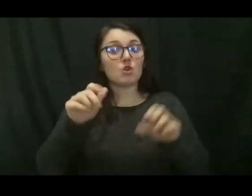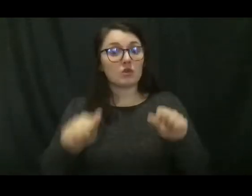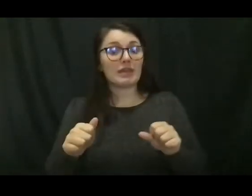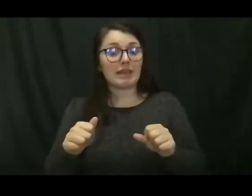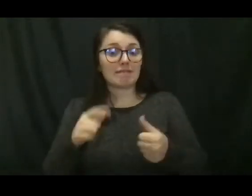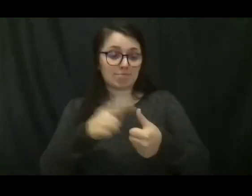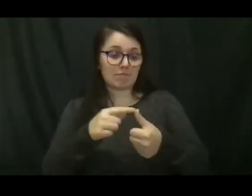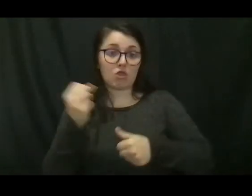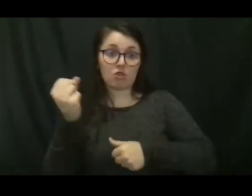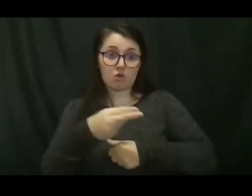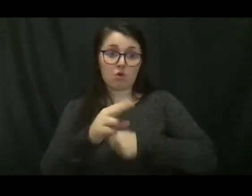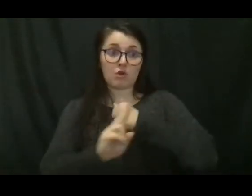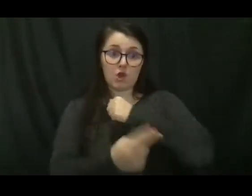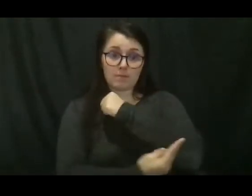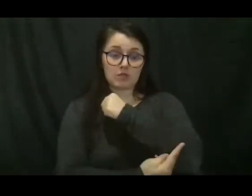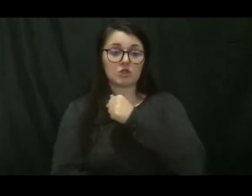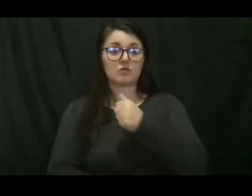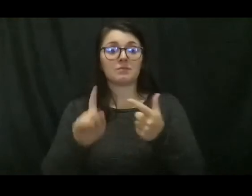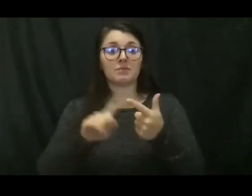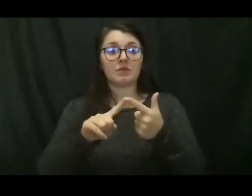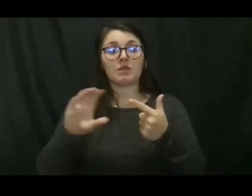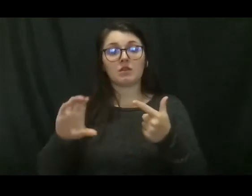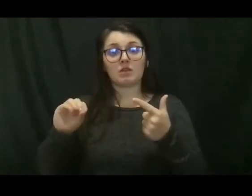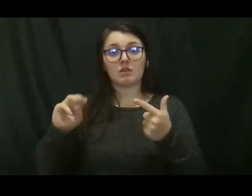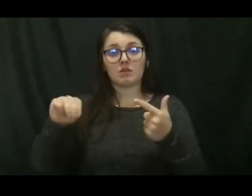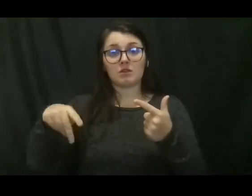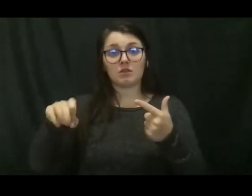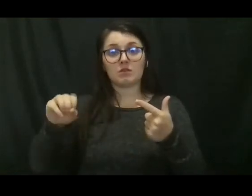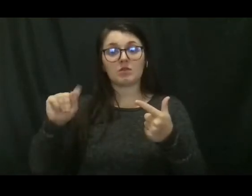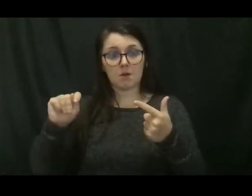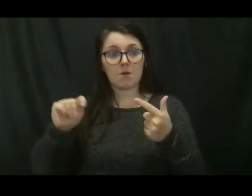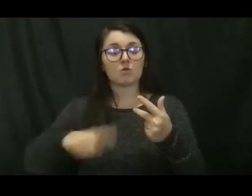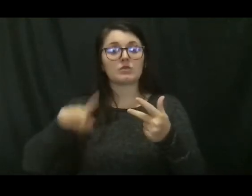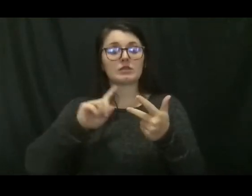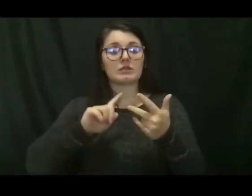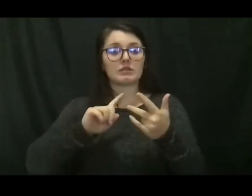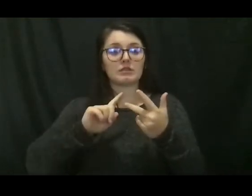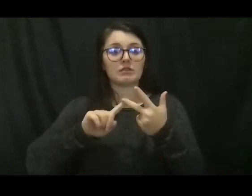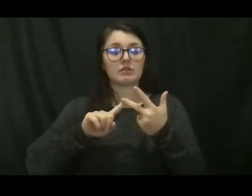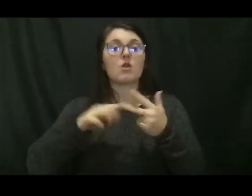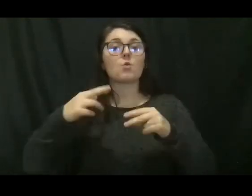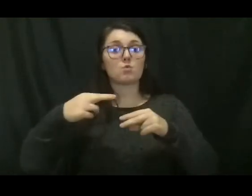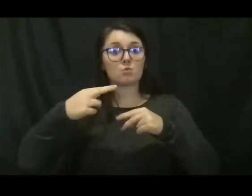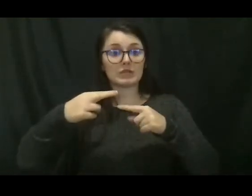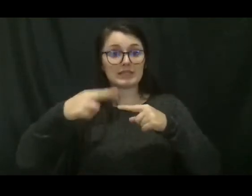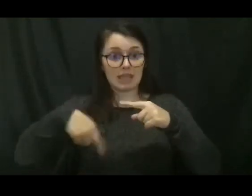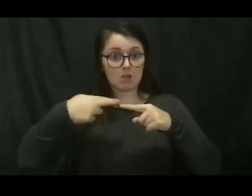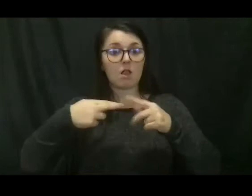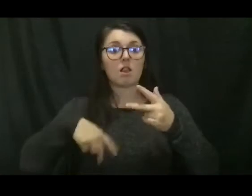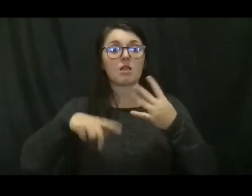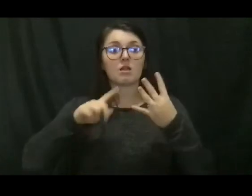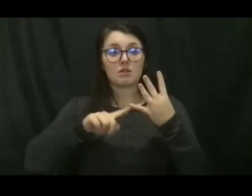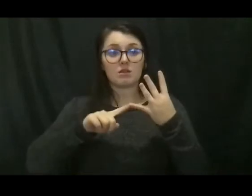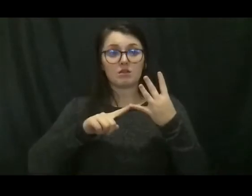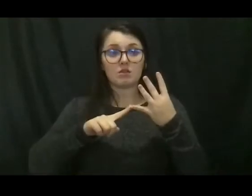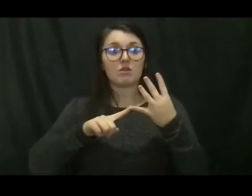away. You can compost your food, your organic material. You can recycle and you can